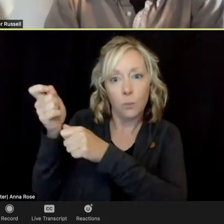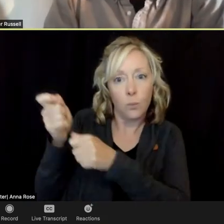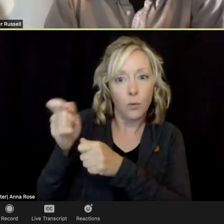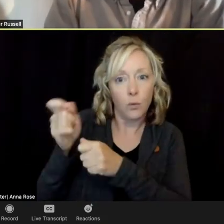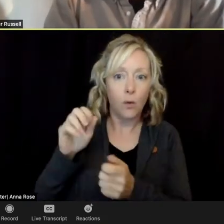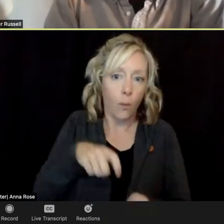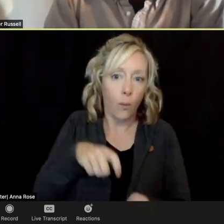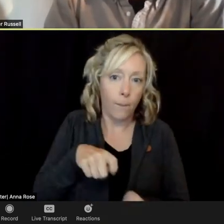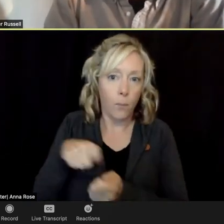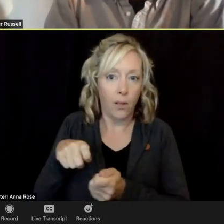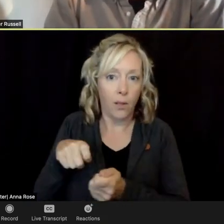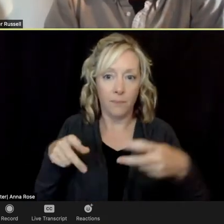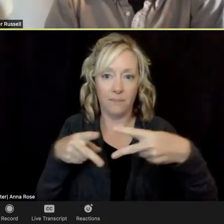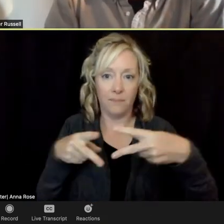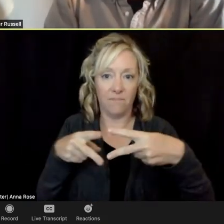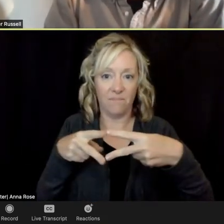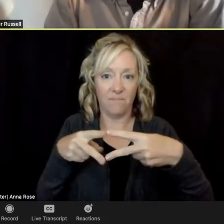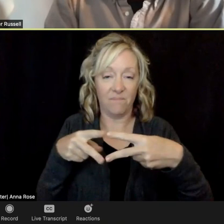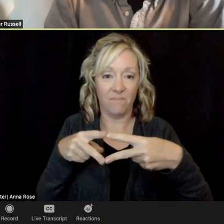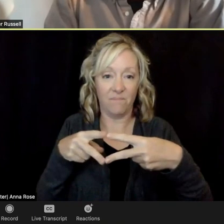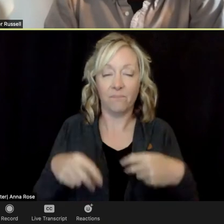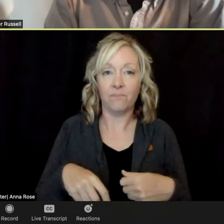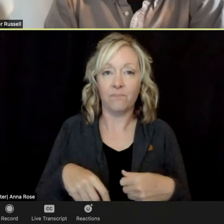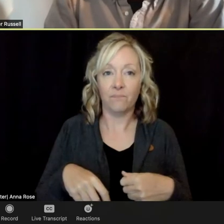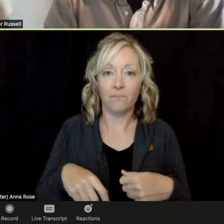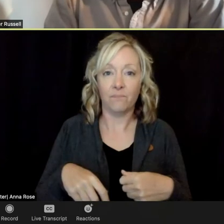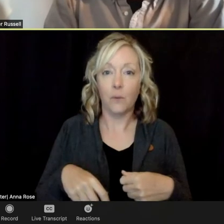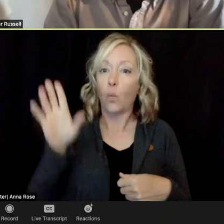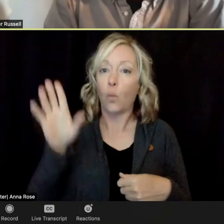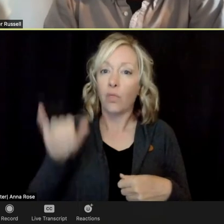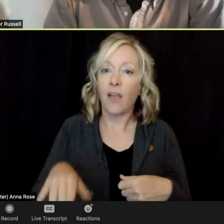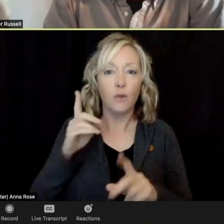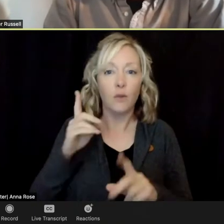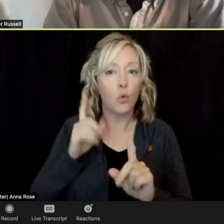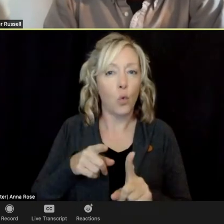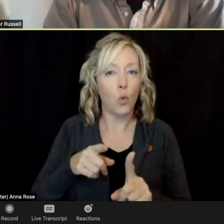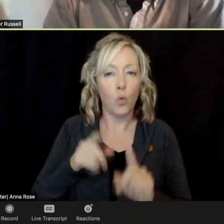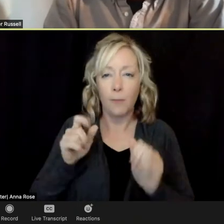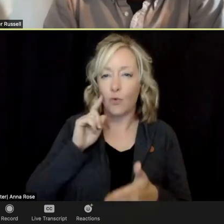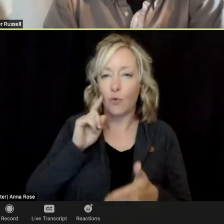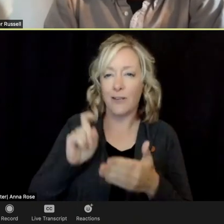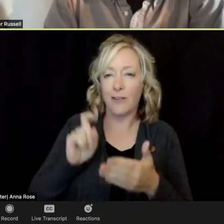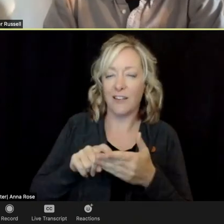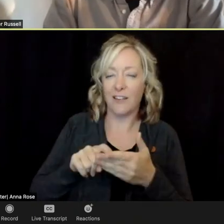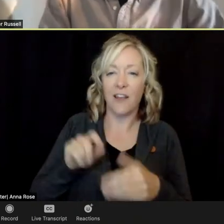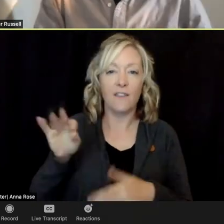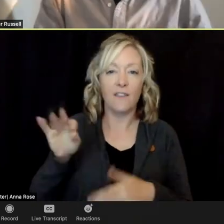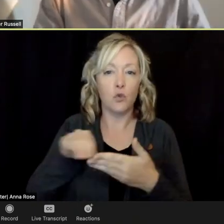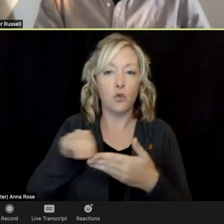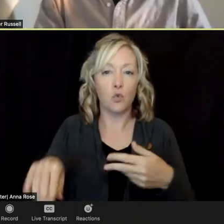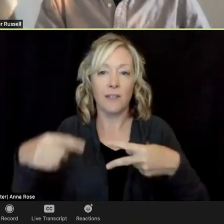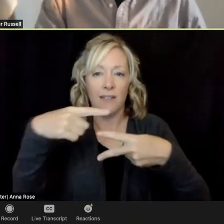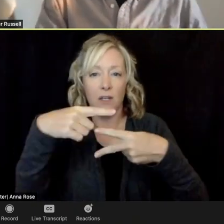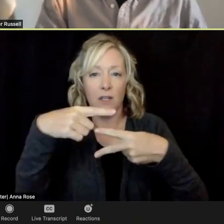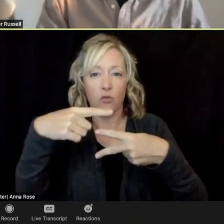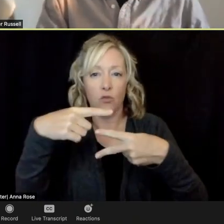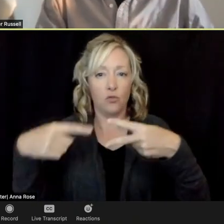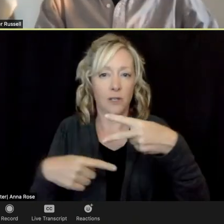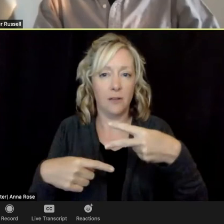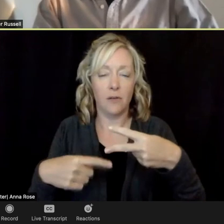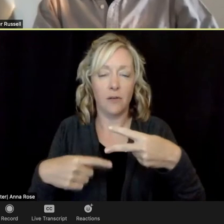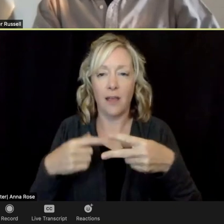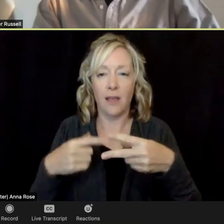identify when is a student in these states that are just outside of that, that preferred area, and what can we